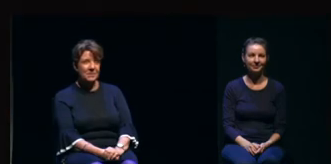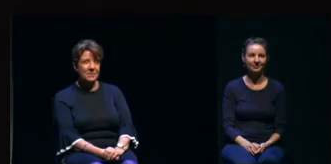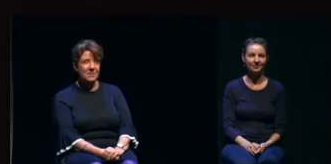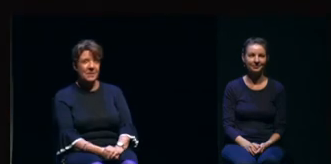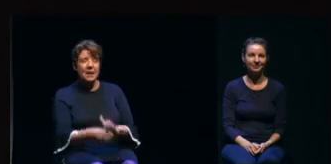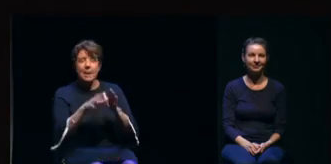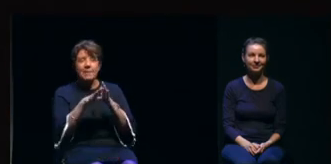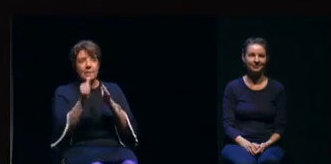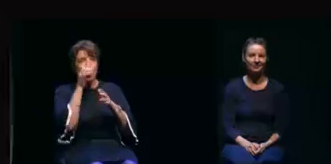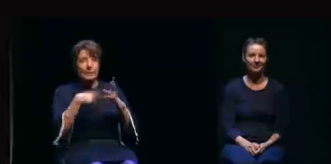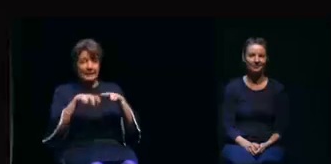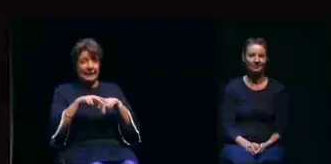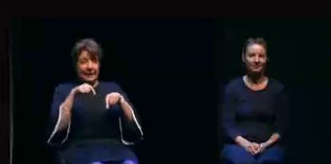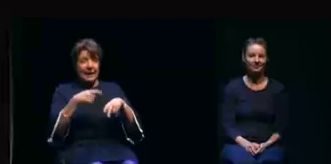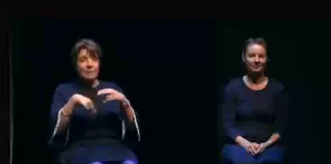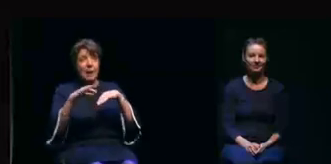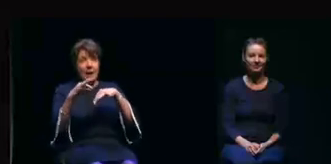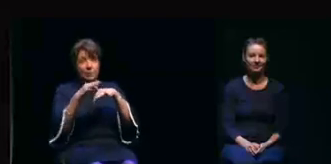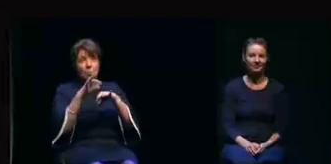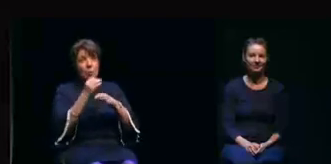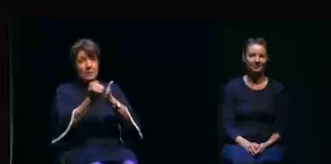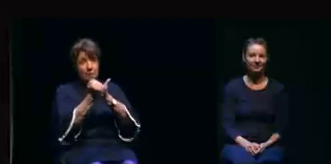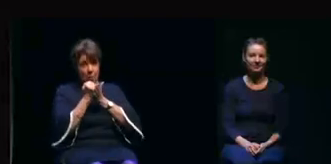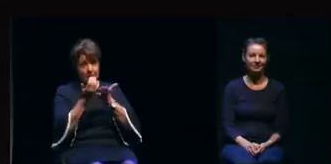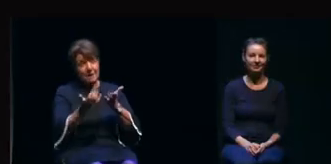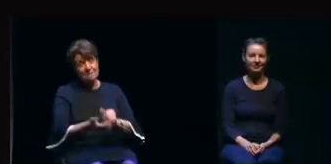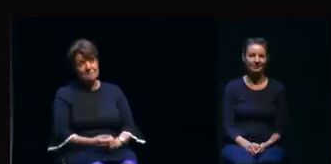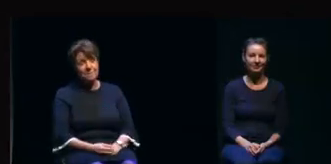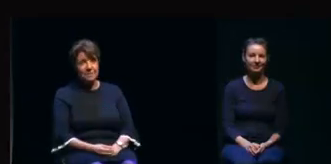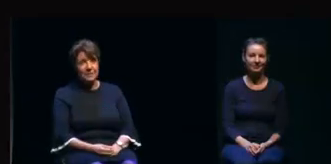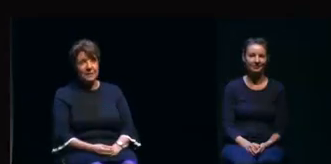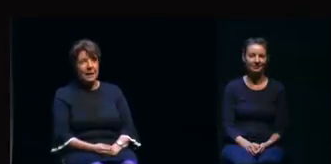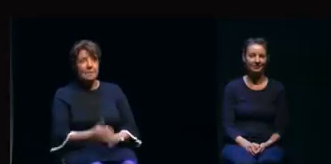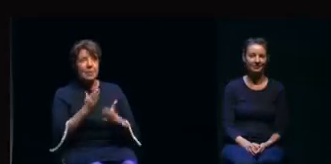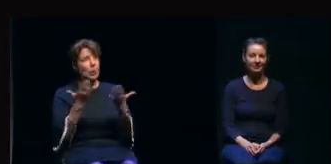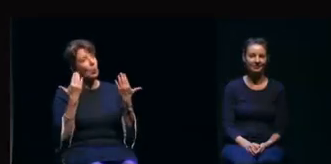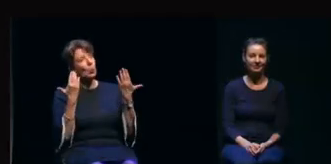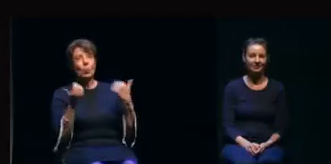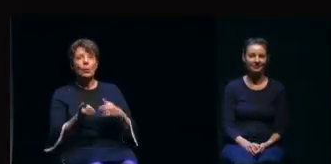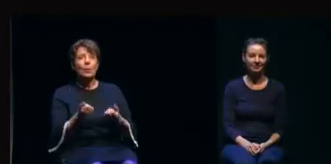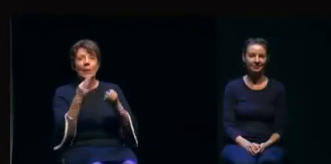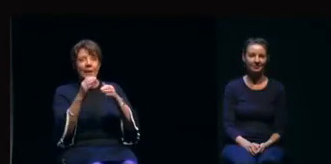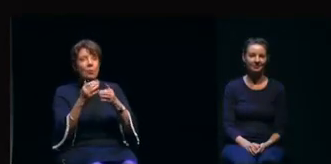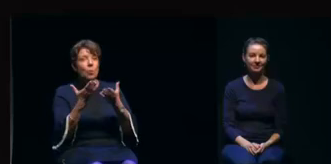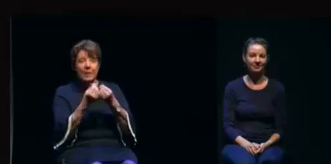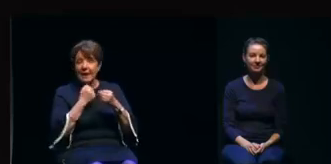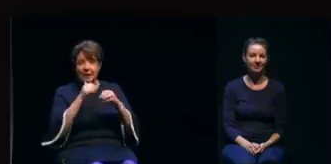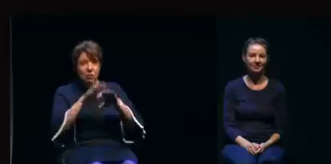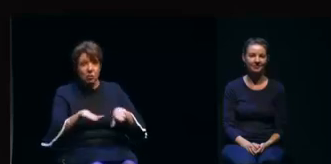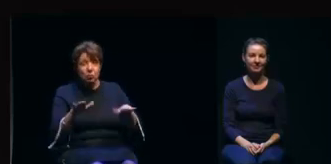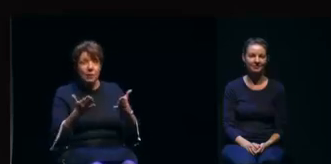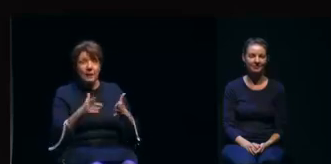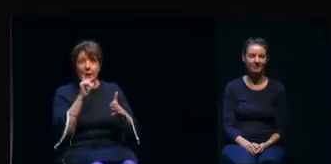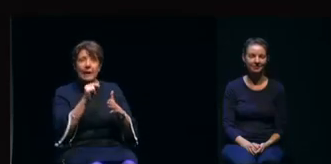Because I wouldn't be sitting here if my husband were not supporting me and, you know, and just being so cool with our kids. Can